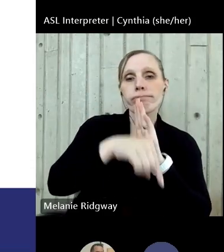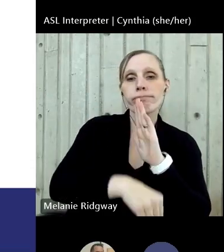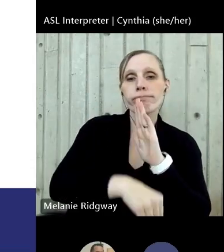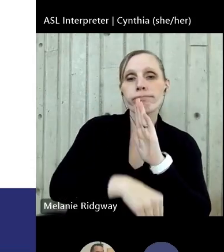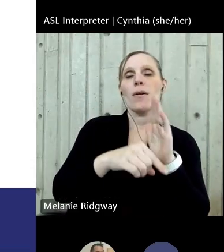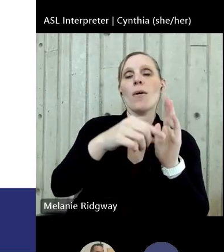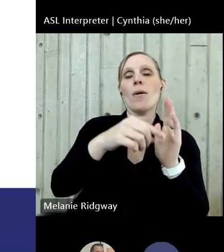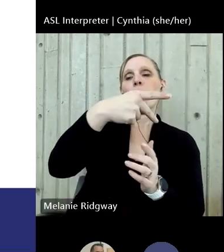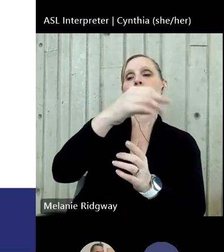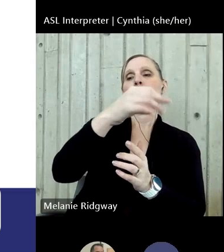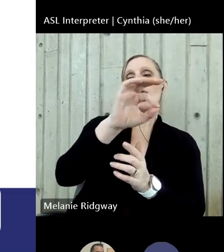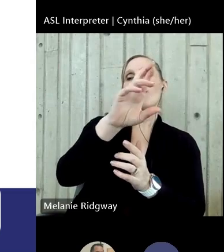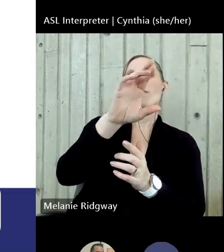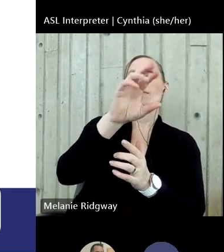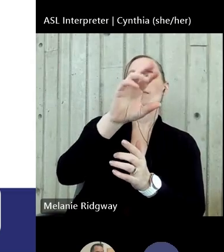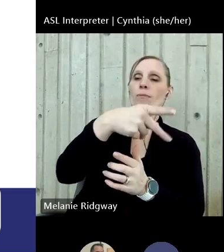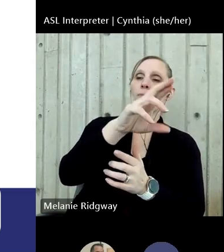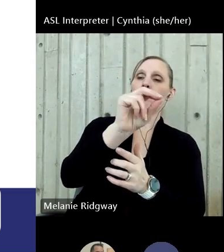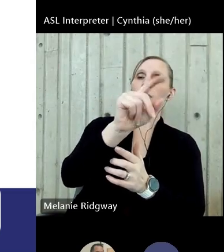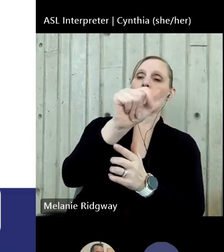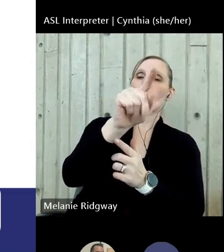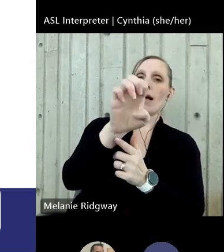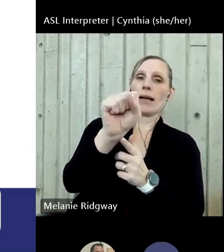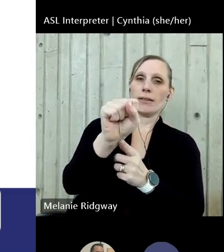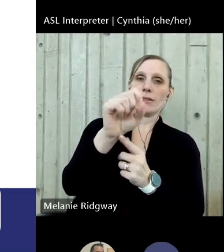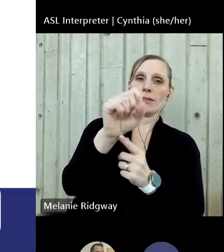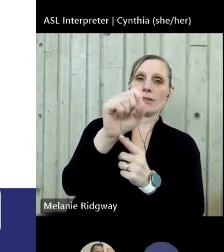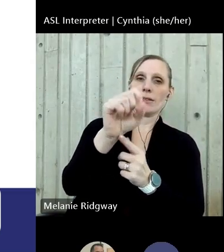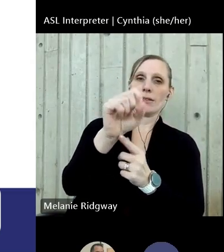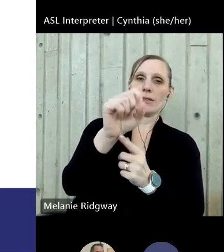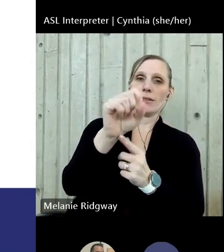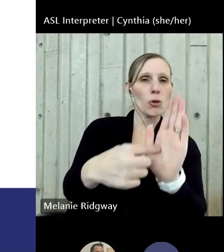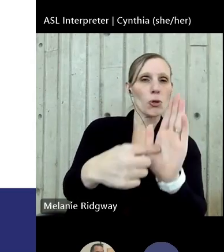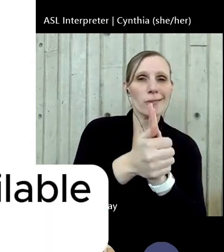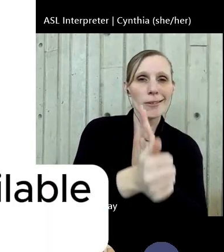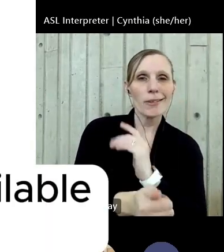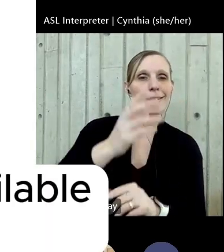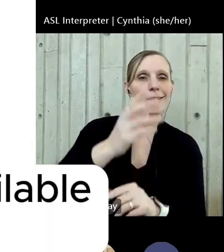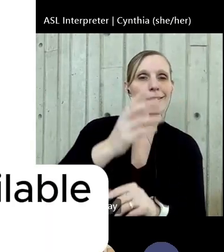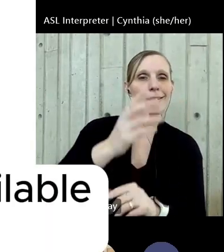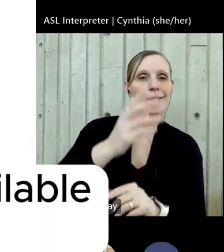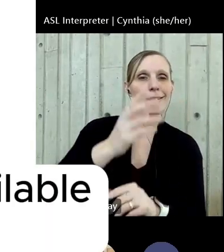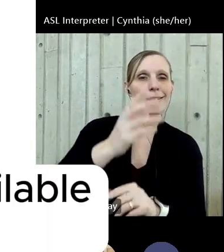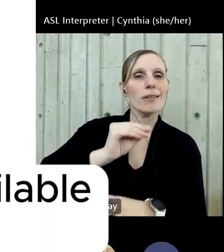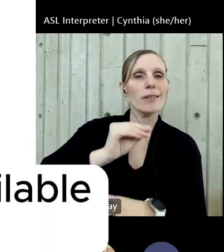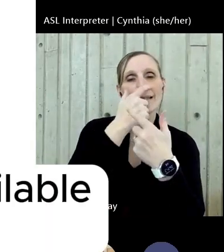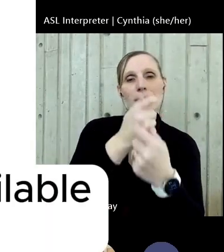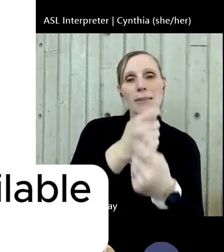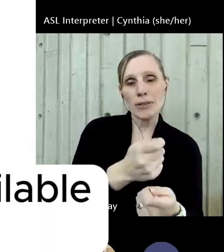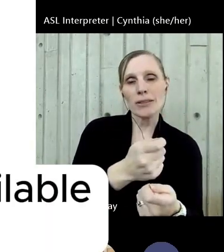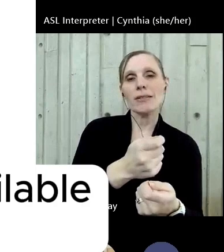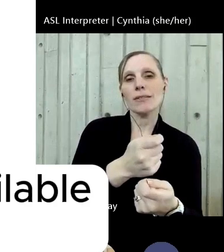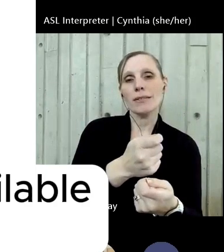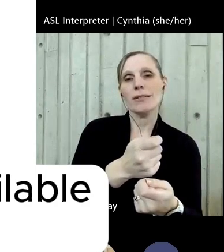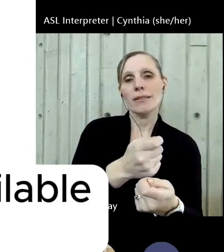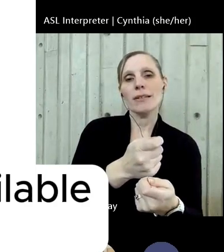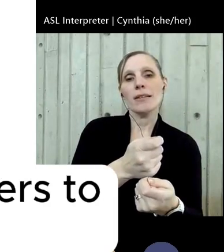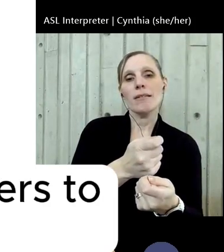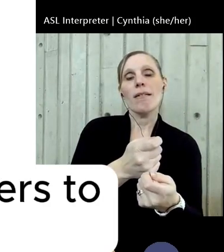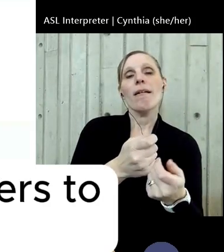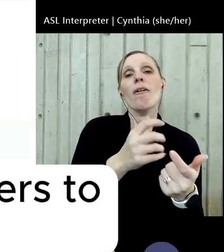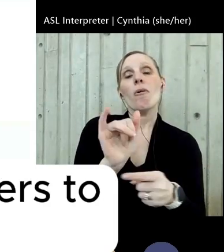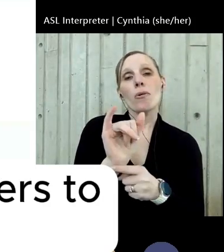showcase their skills, their interests, and their experience, And they can also express interest in available